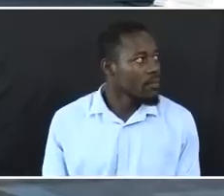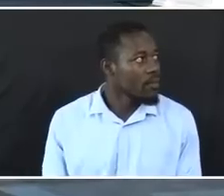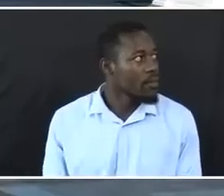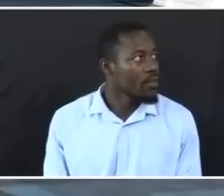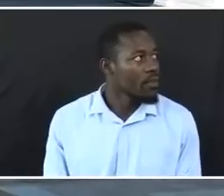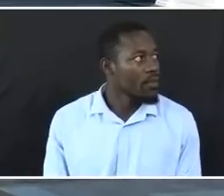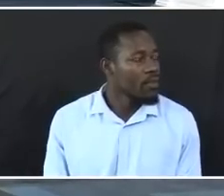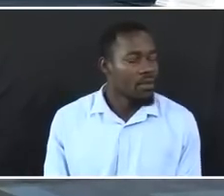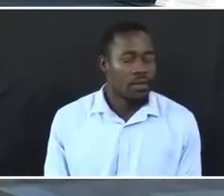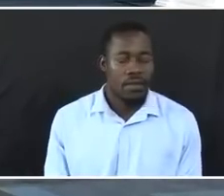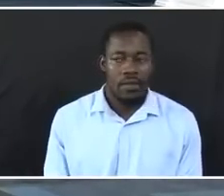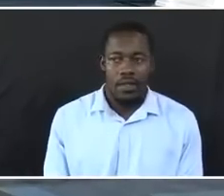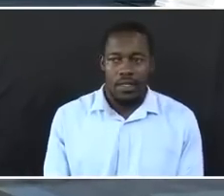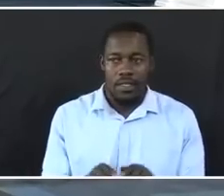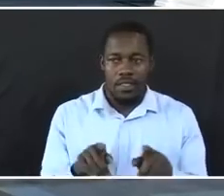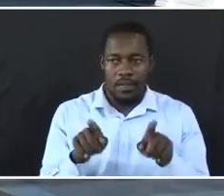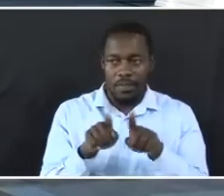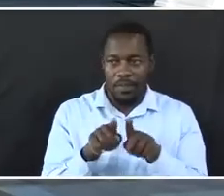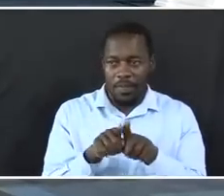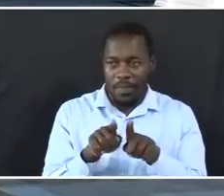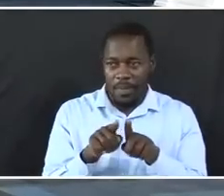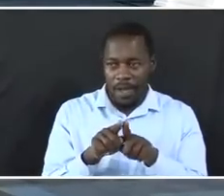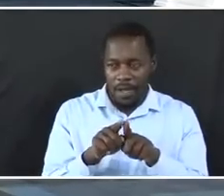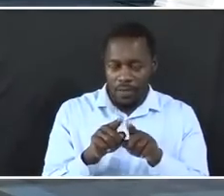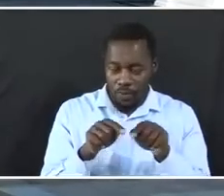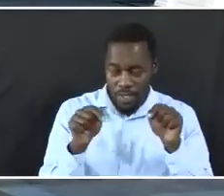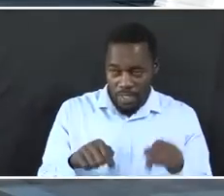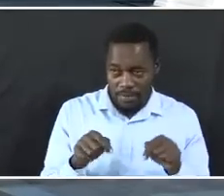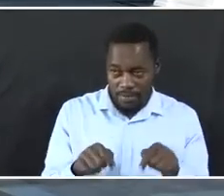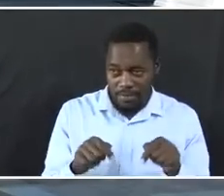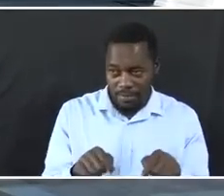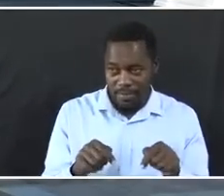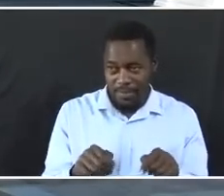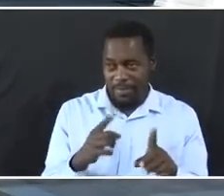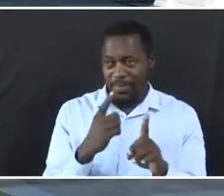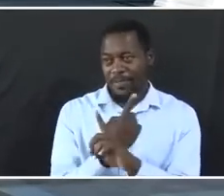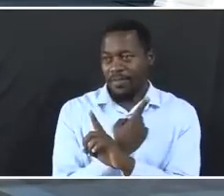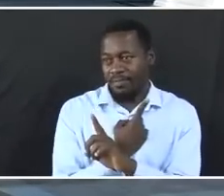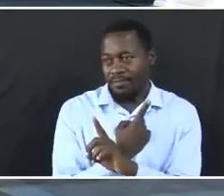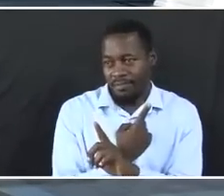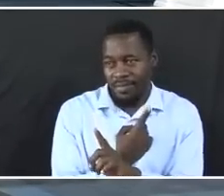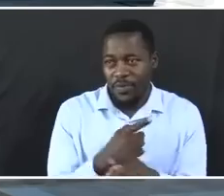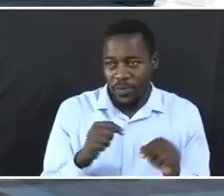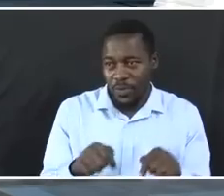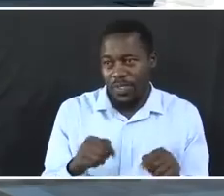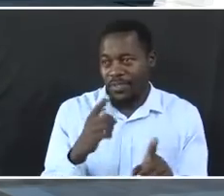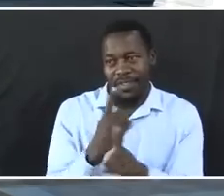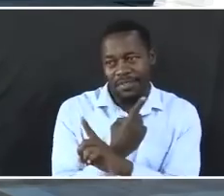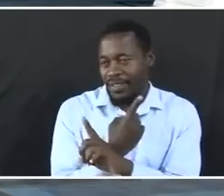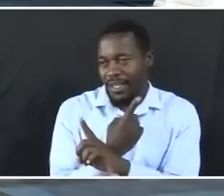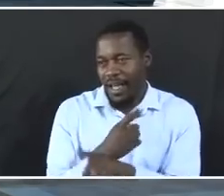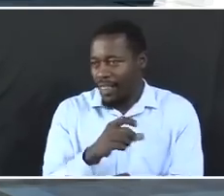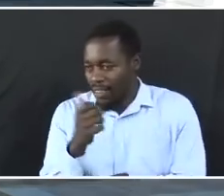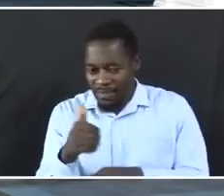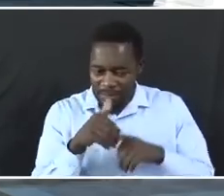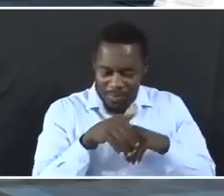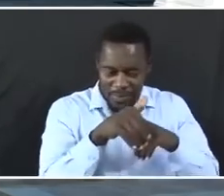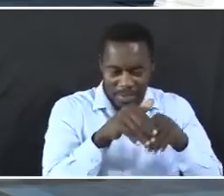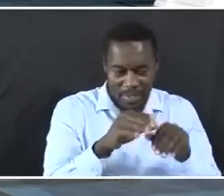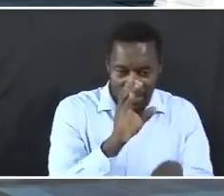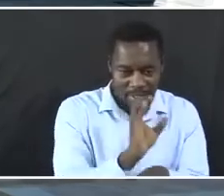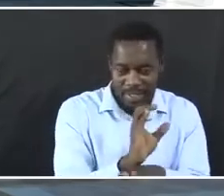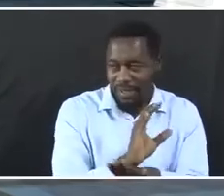And if you look carefully at what you're calling our days, is not an arrangement in the church of God. It's an